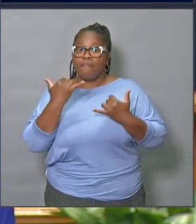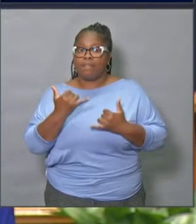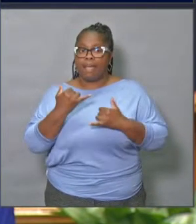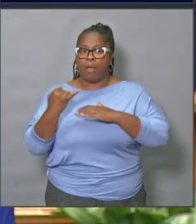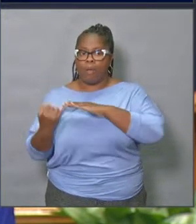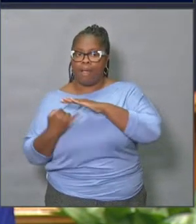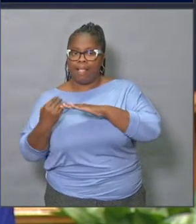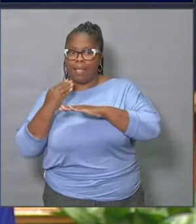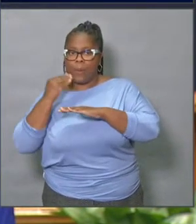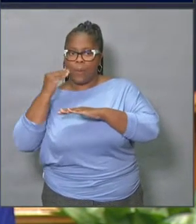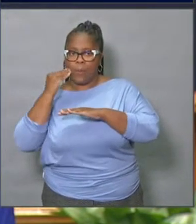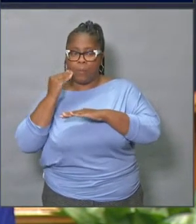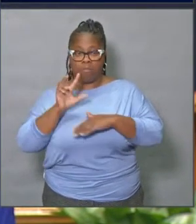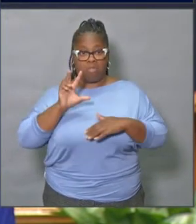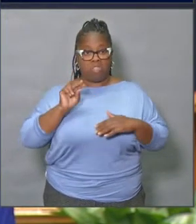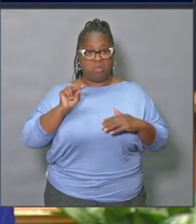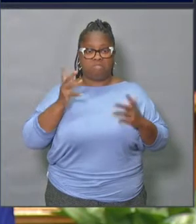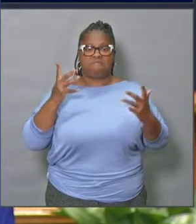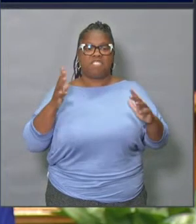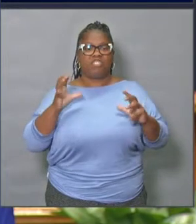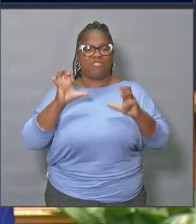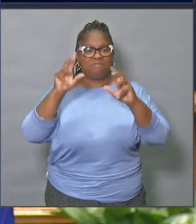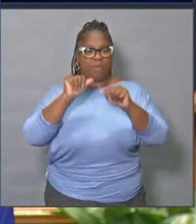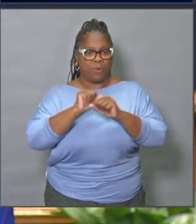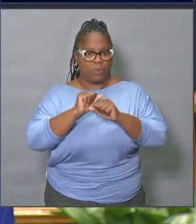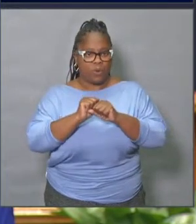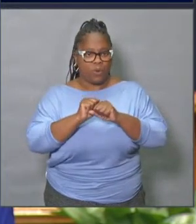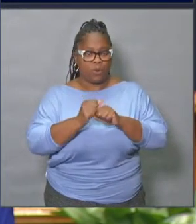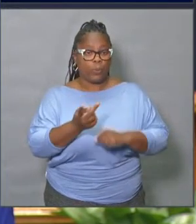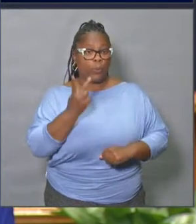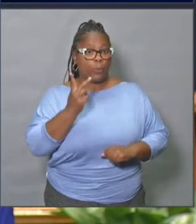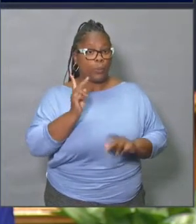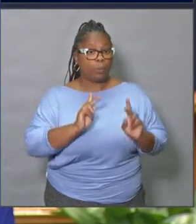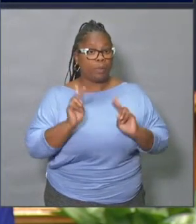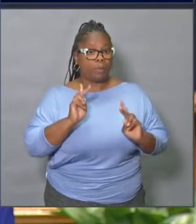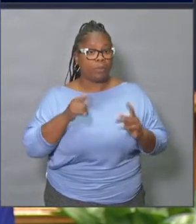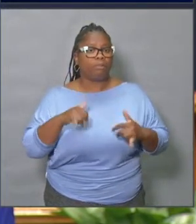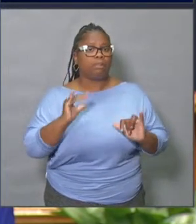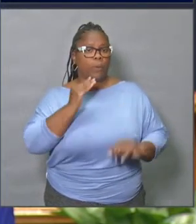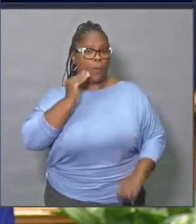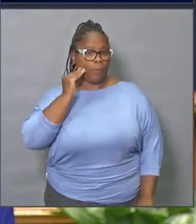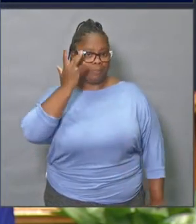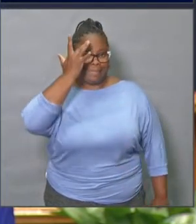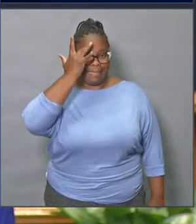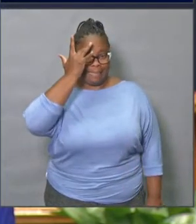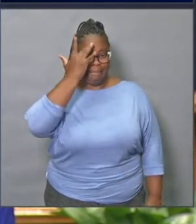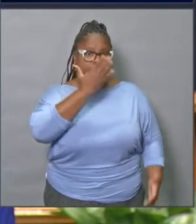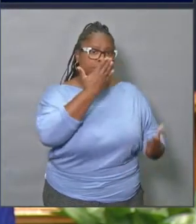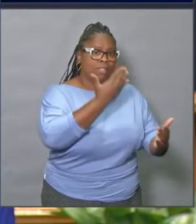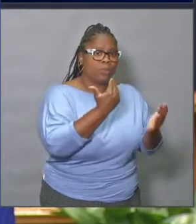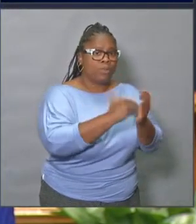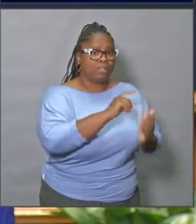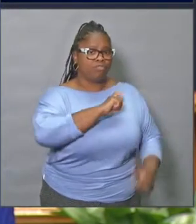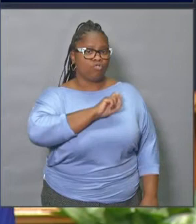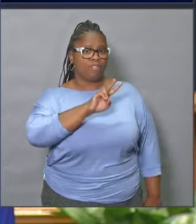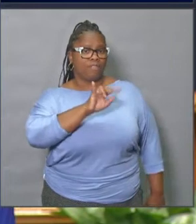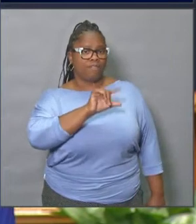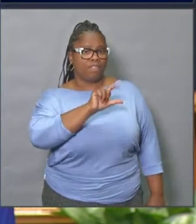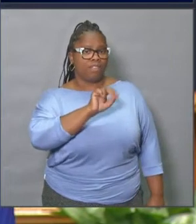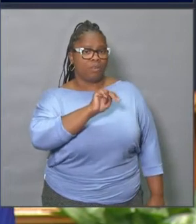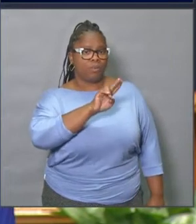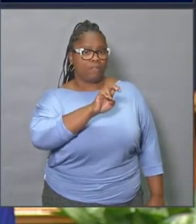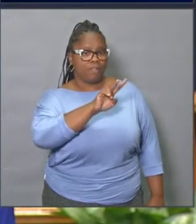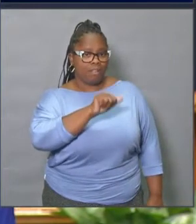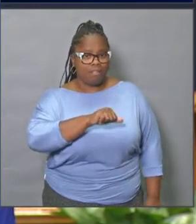at home, 30 have returned to work, and 2 people are homesick. Thanks again to Sheriff Villanueva and Chief